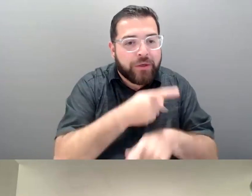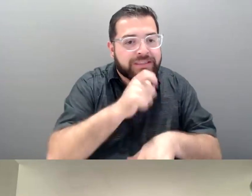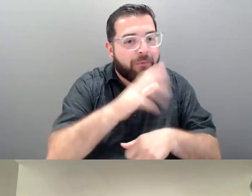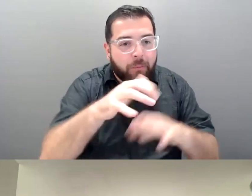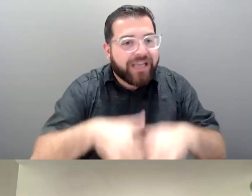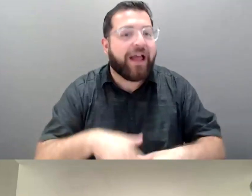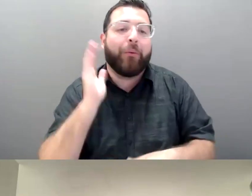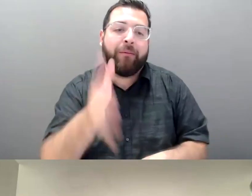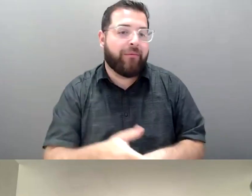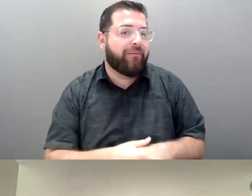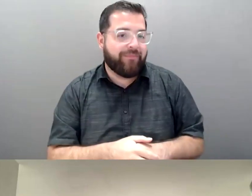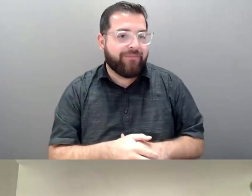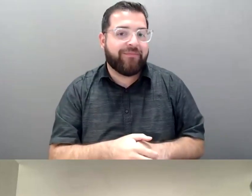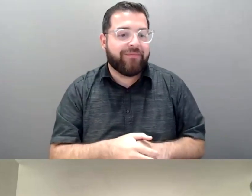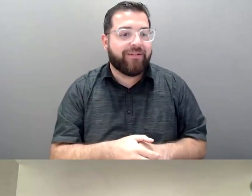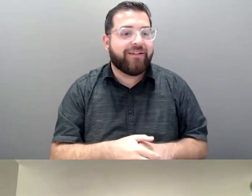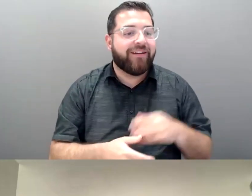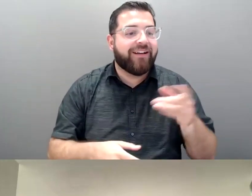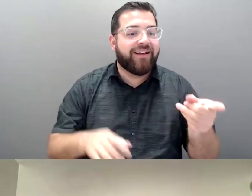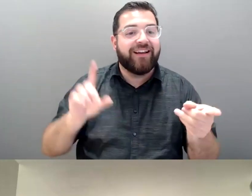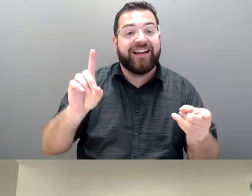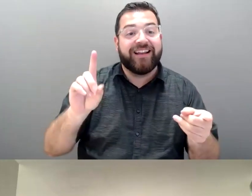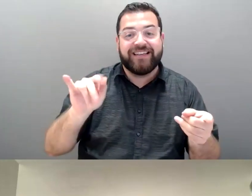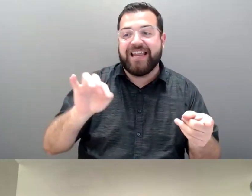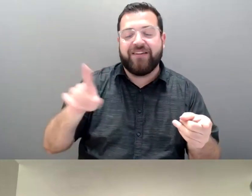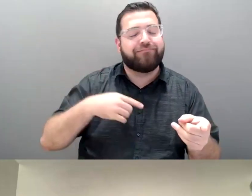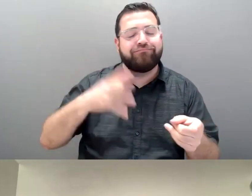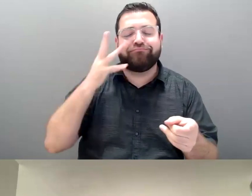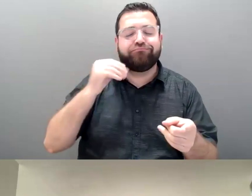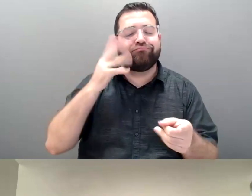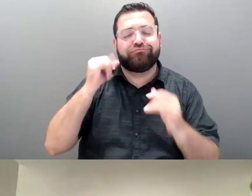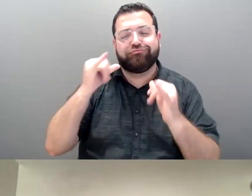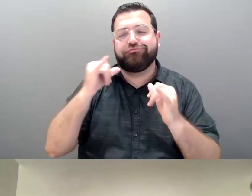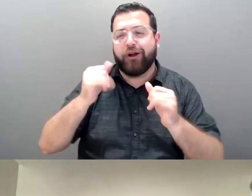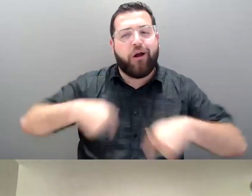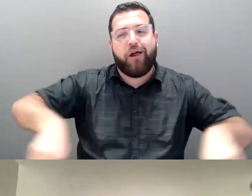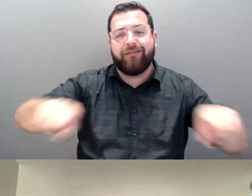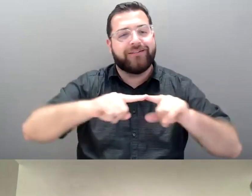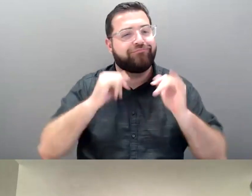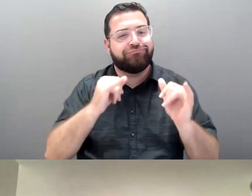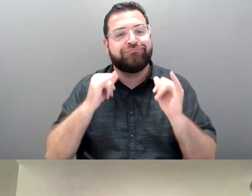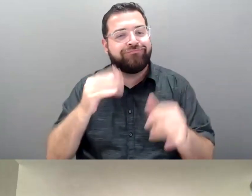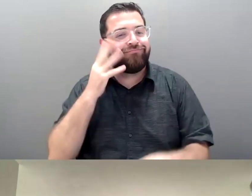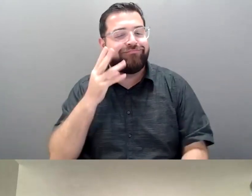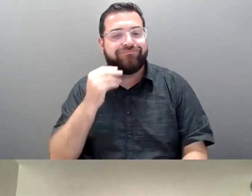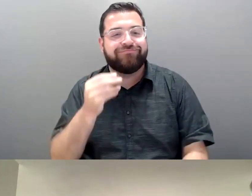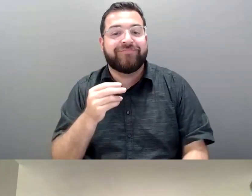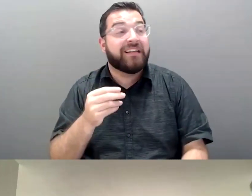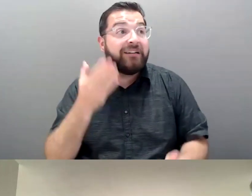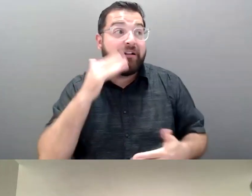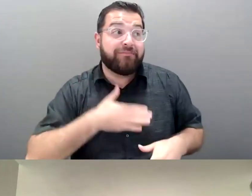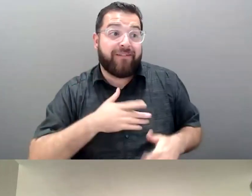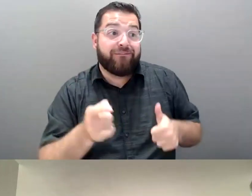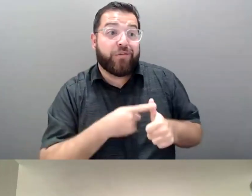is We actually, yeah, please go ahead. we've all been there, Julie. You're doing great. I know we have. This is actually the first computer crash